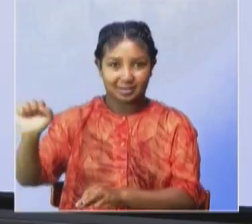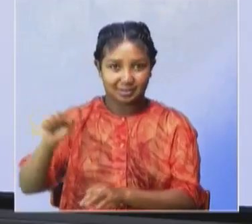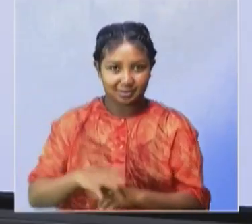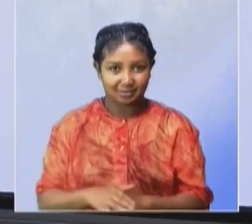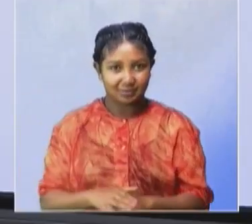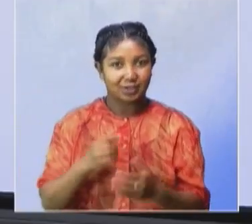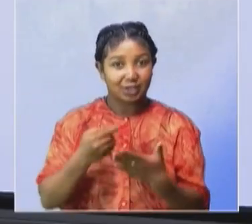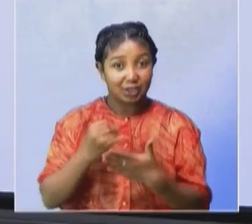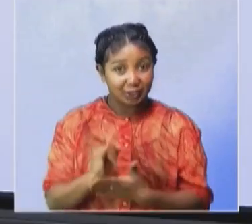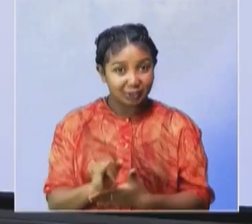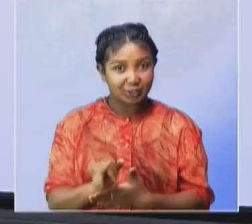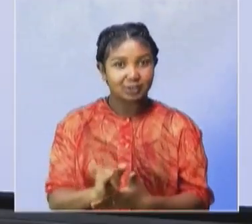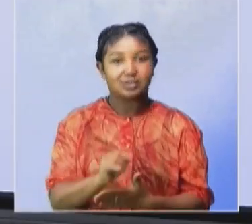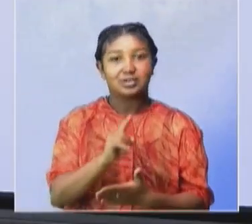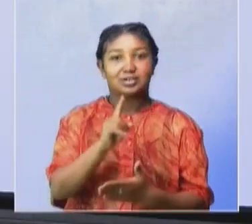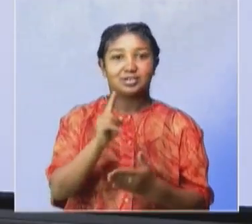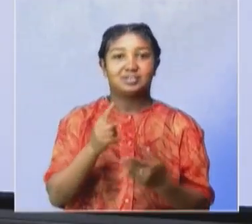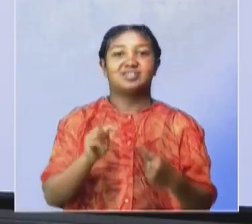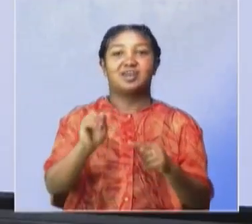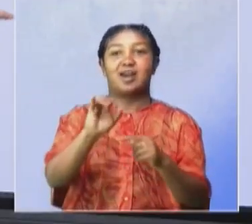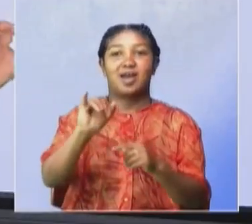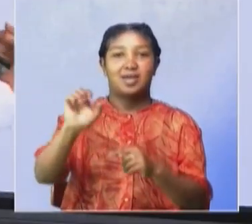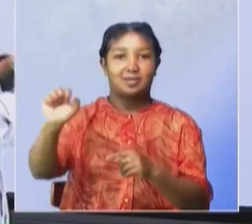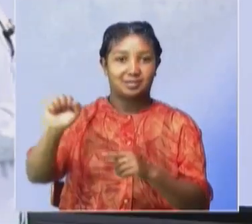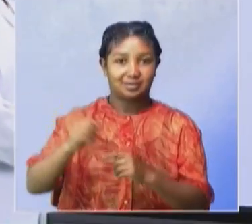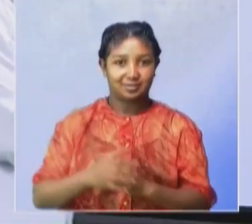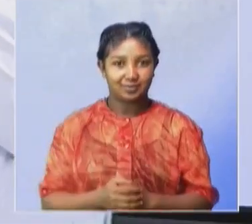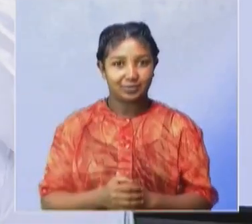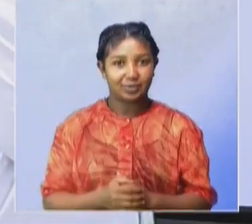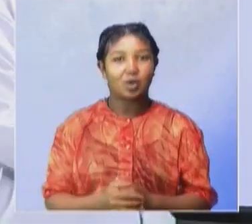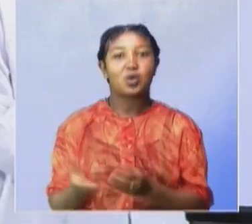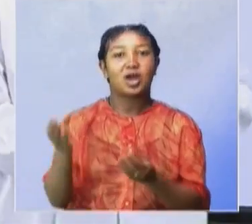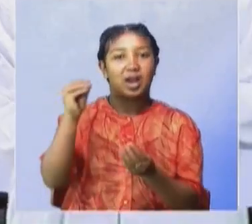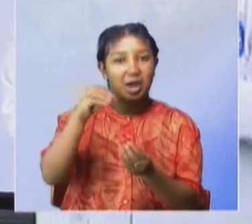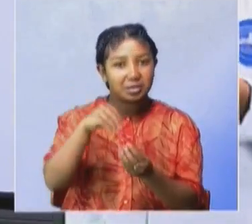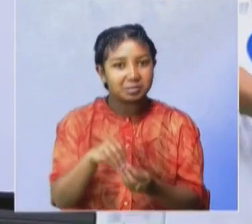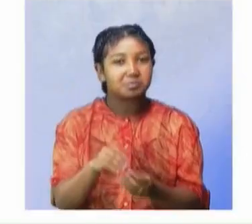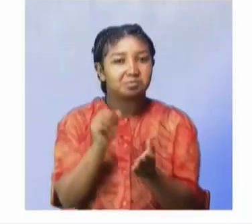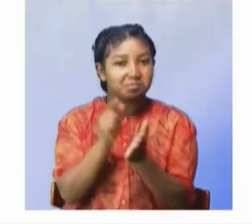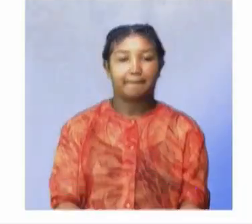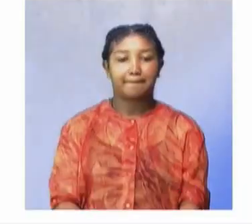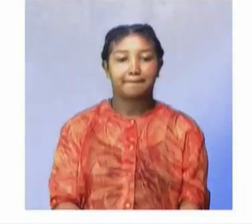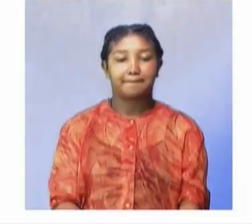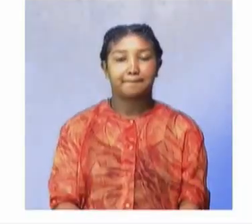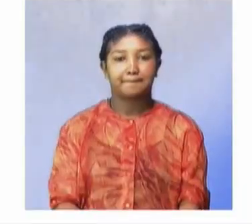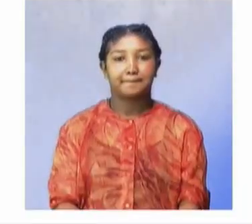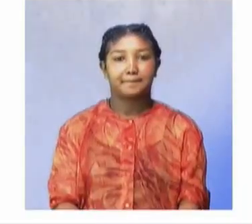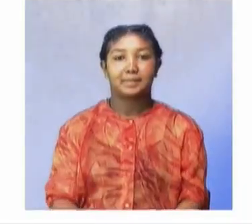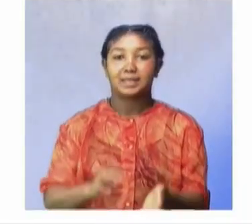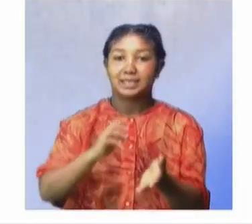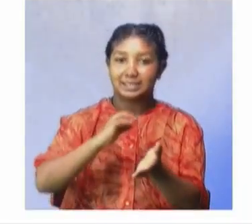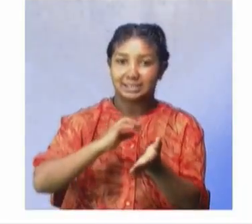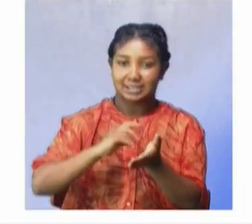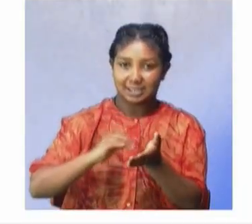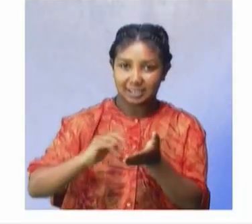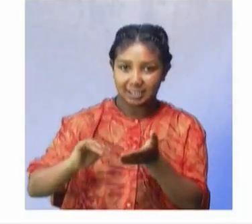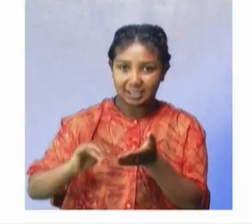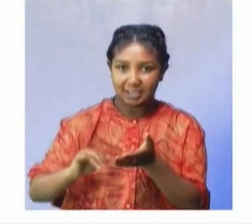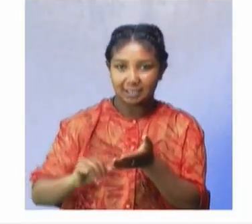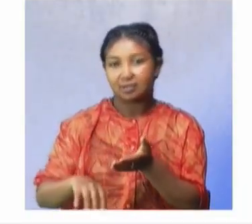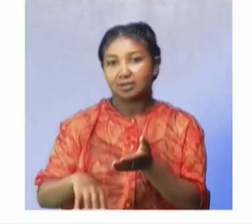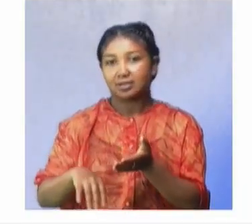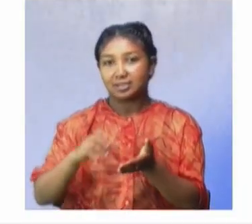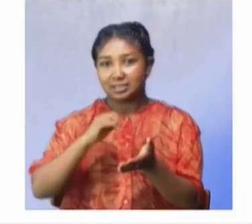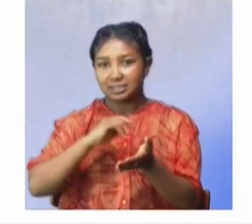ies. Here is tries, try, tries. And we can add even more example like study,